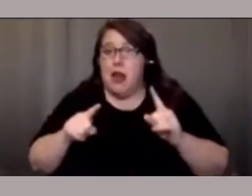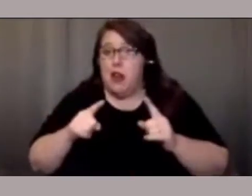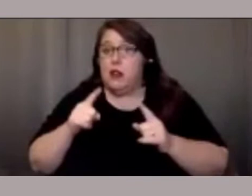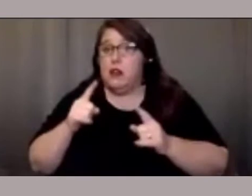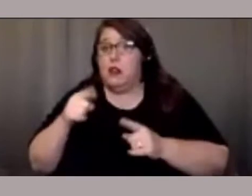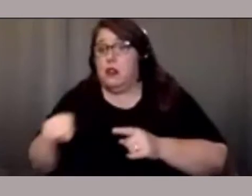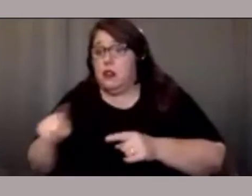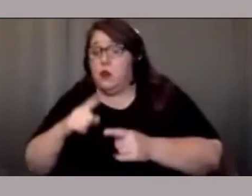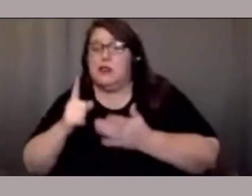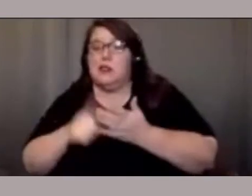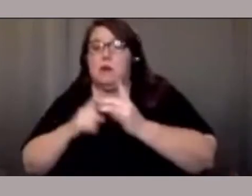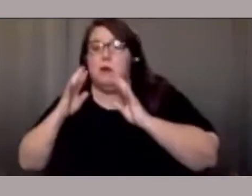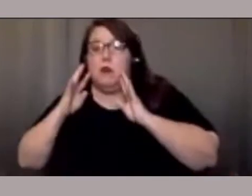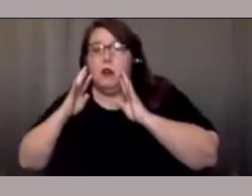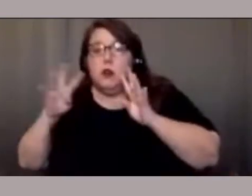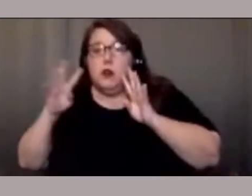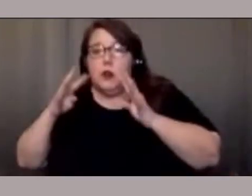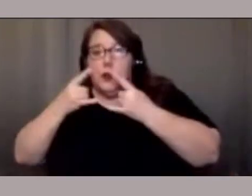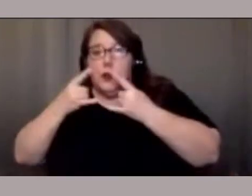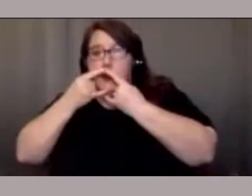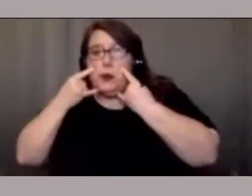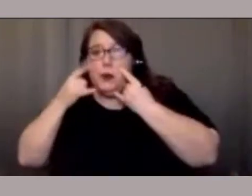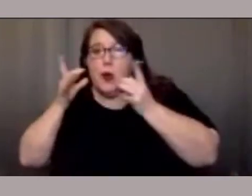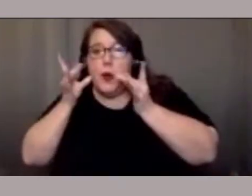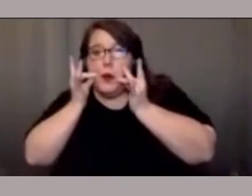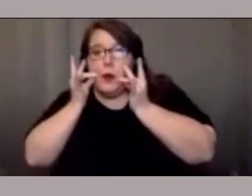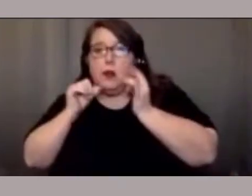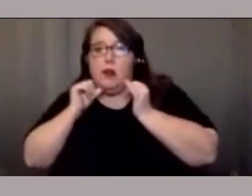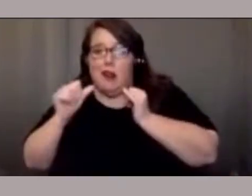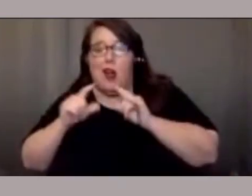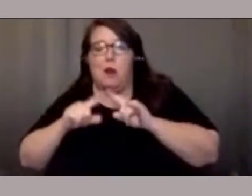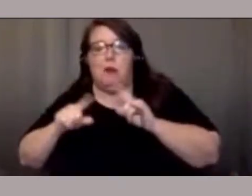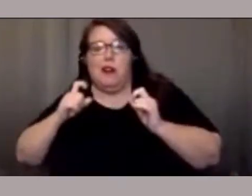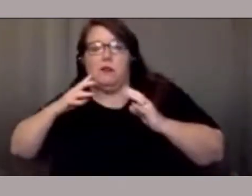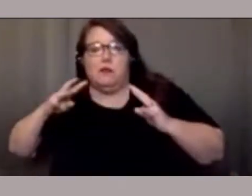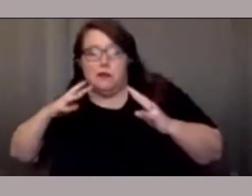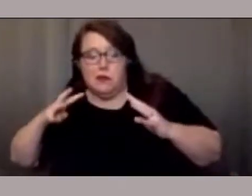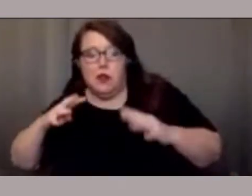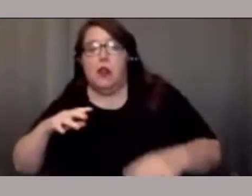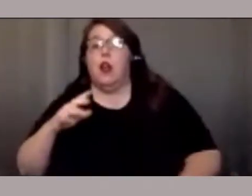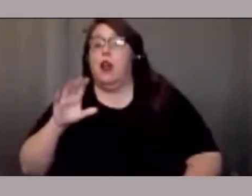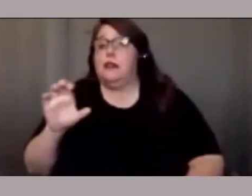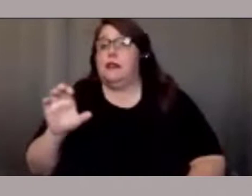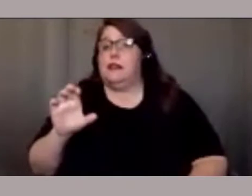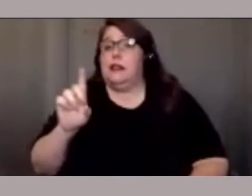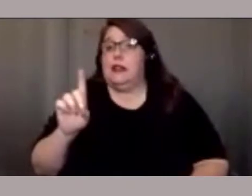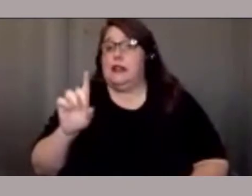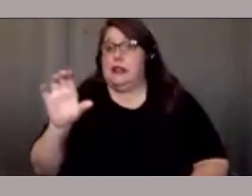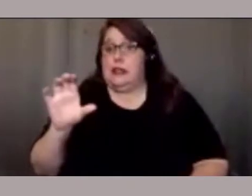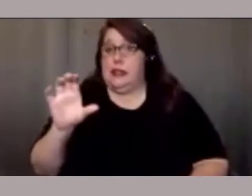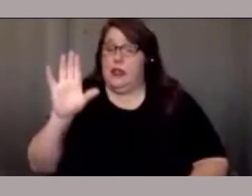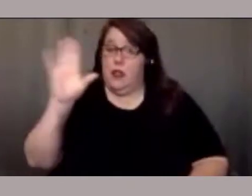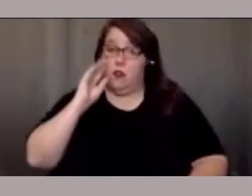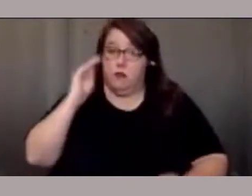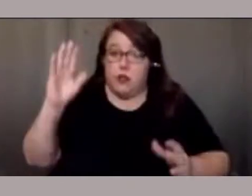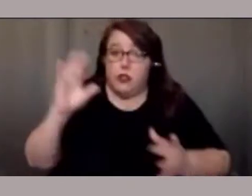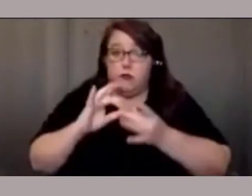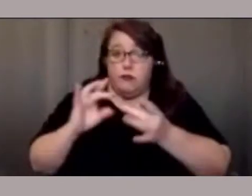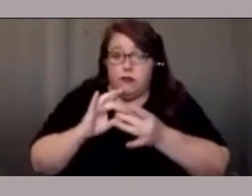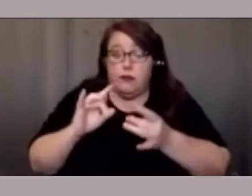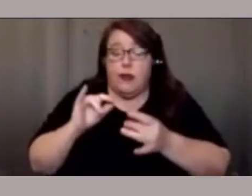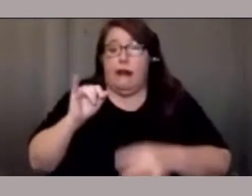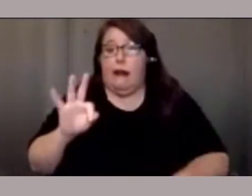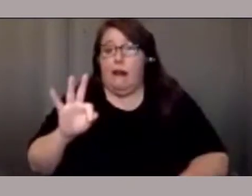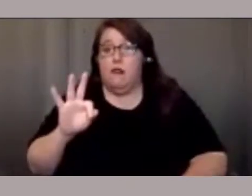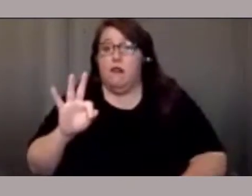side. The science today that the CDC shared was just showing us that if you can create a better fit